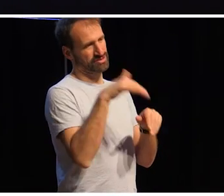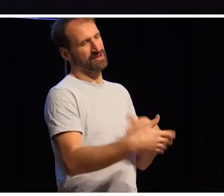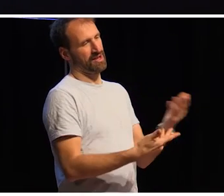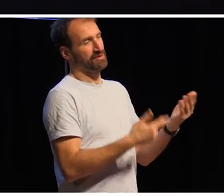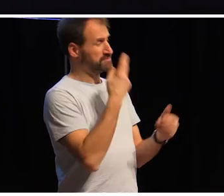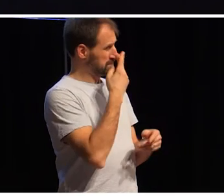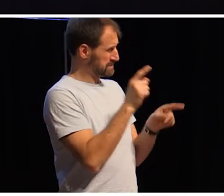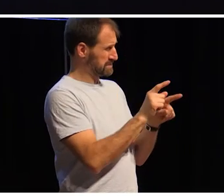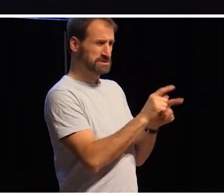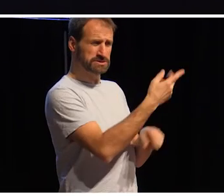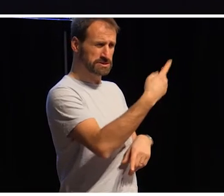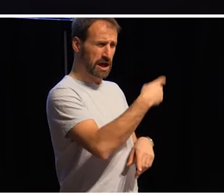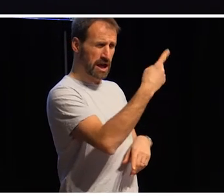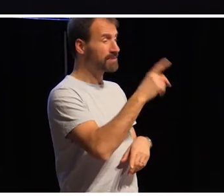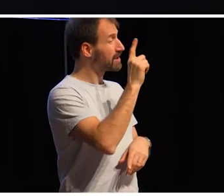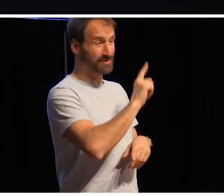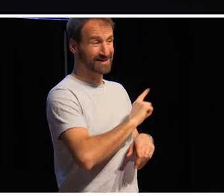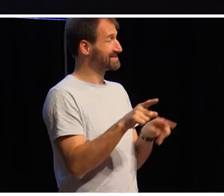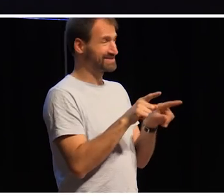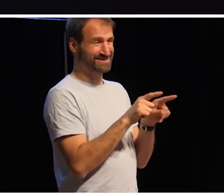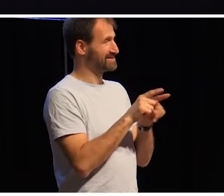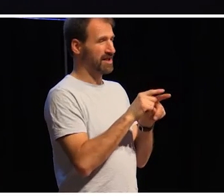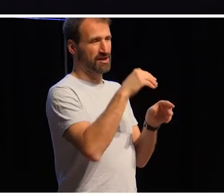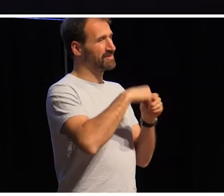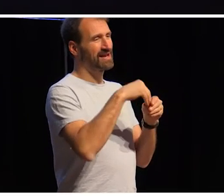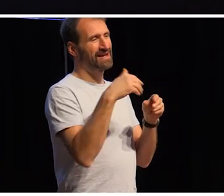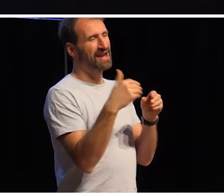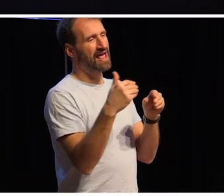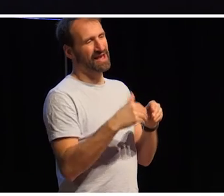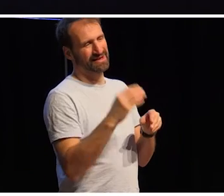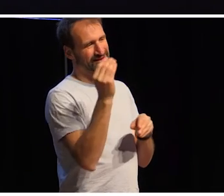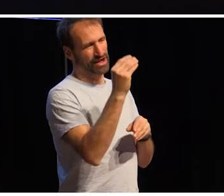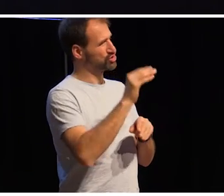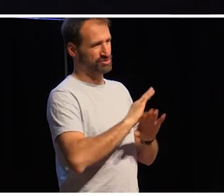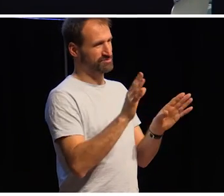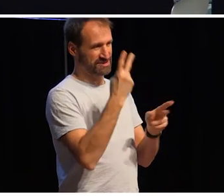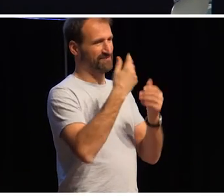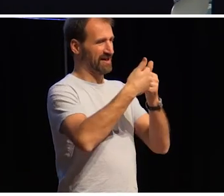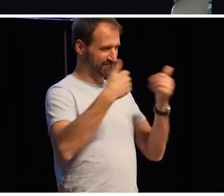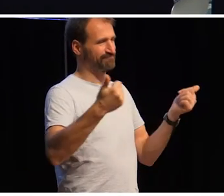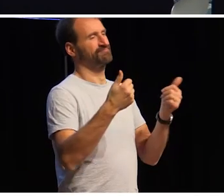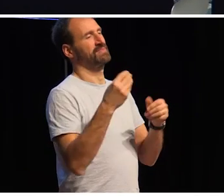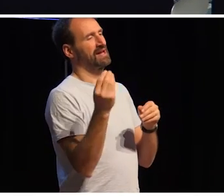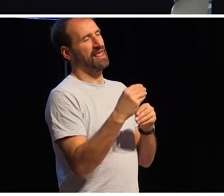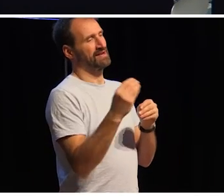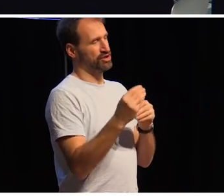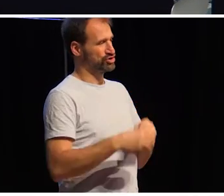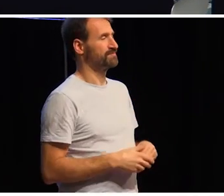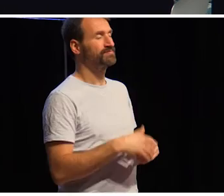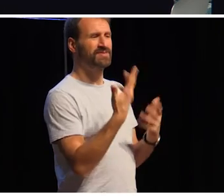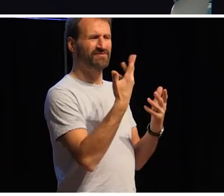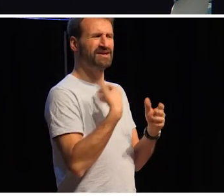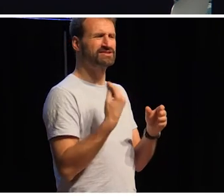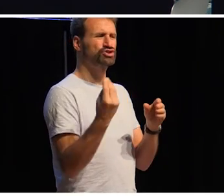they're not exactly the same, two separate inline caches. And what we store in those caches is the shape of